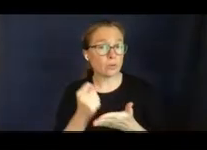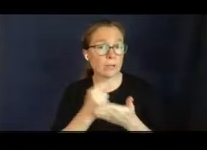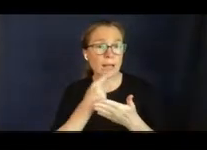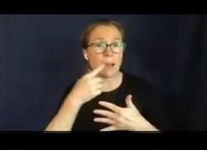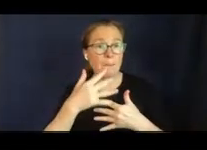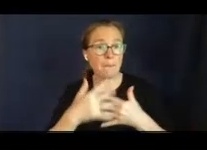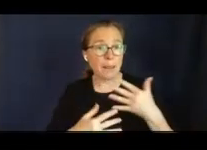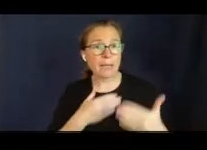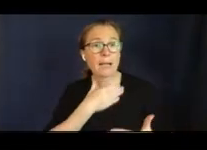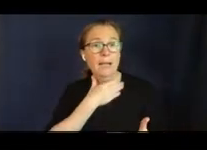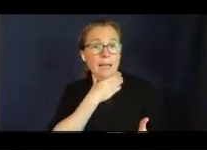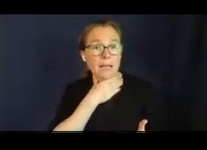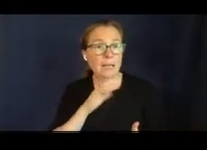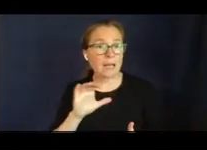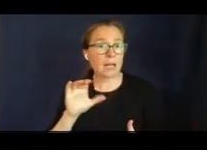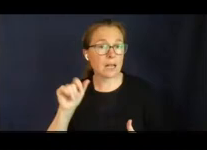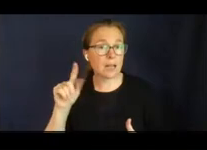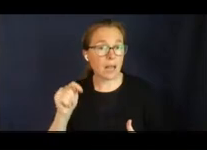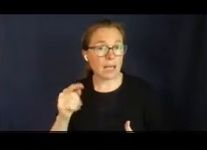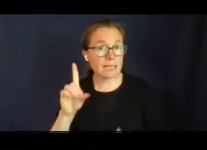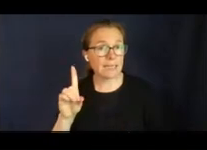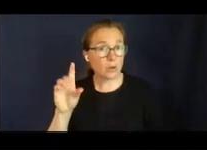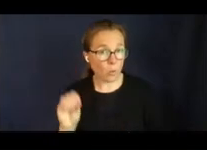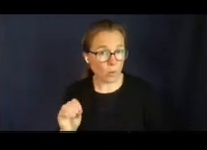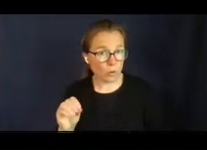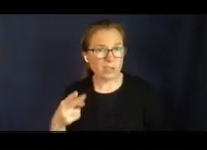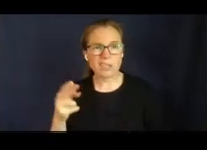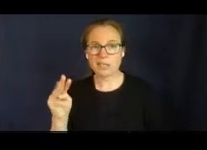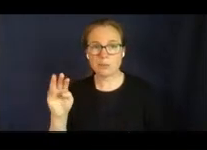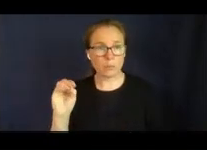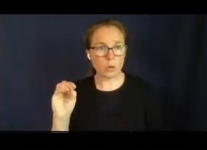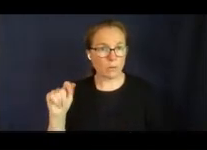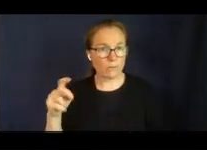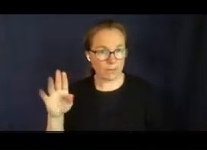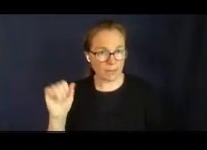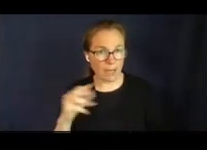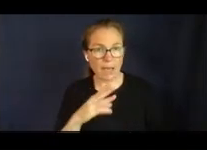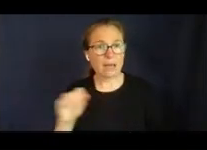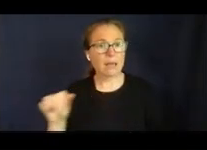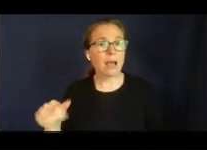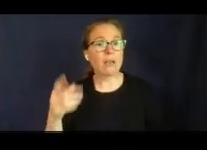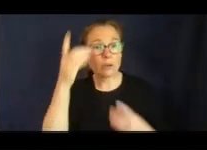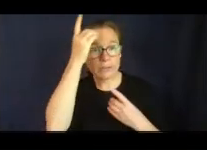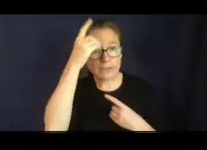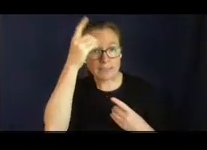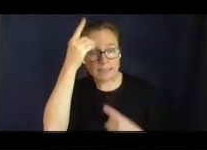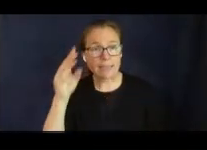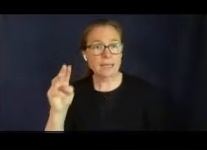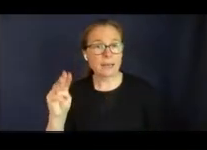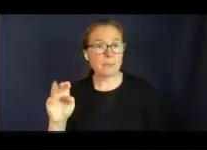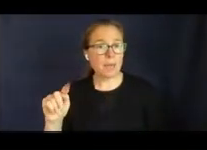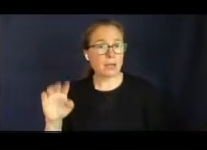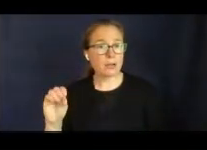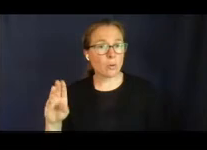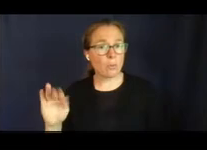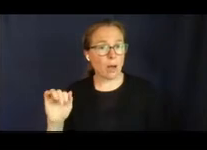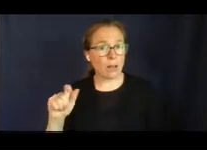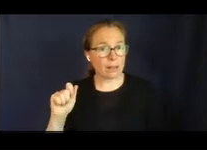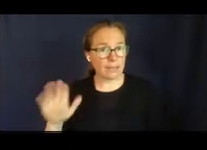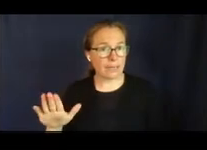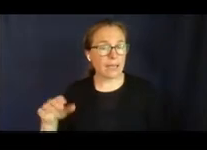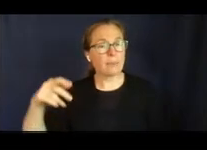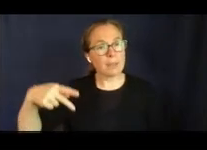hemophilia, and as well as a metabolic disease that's called phenylketonuria, or PKU, in